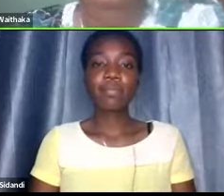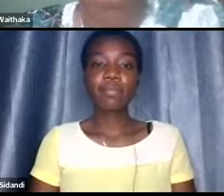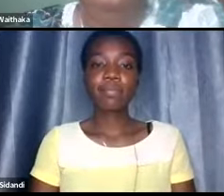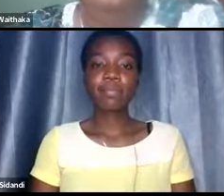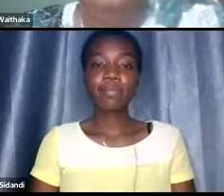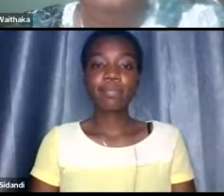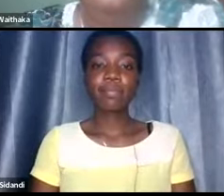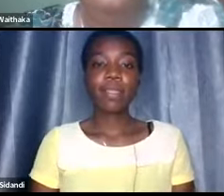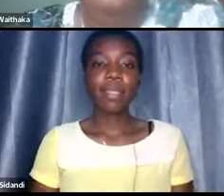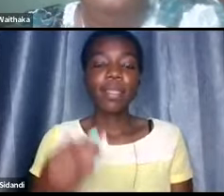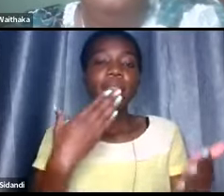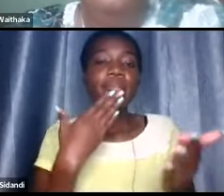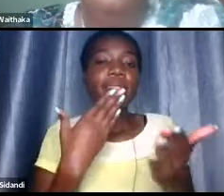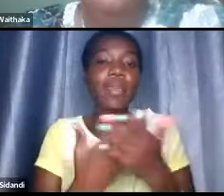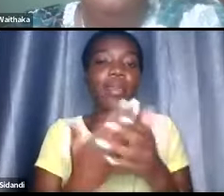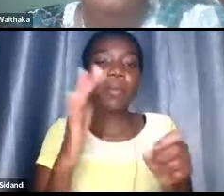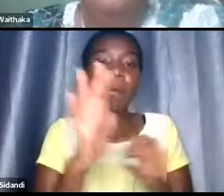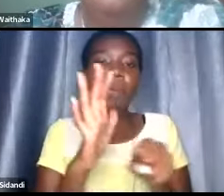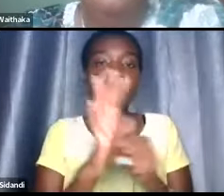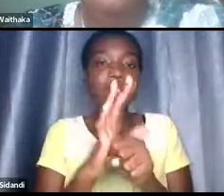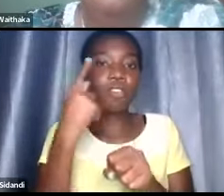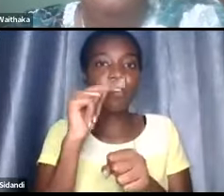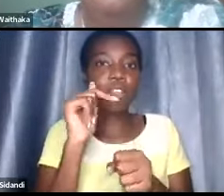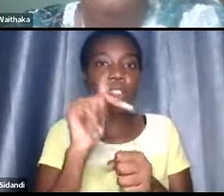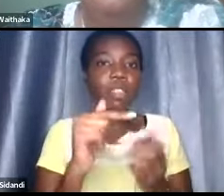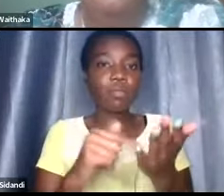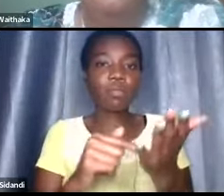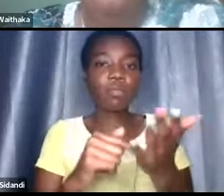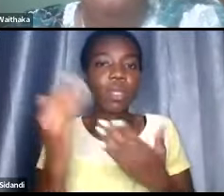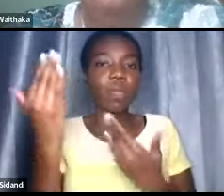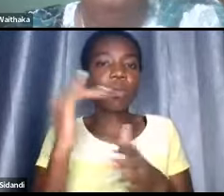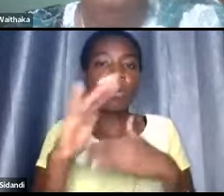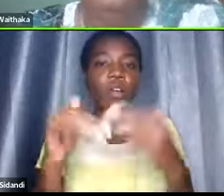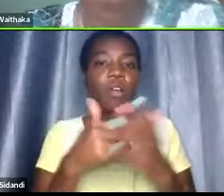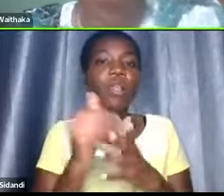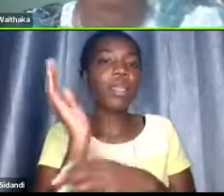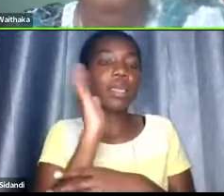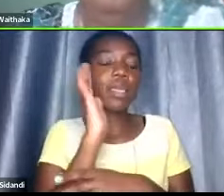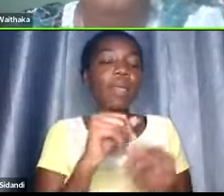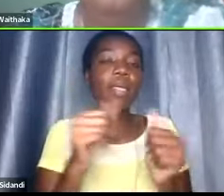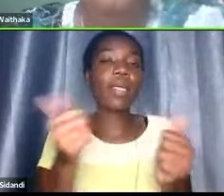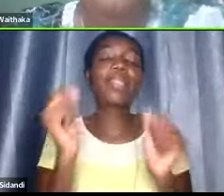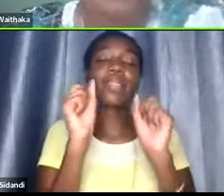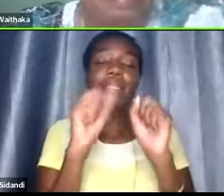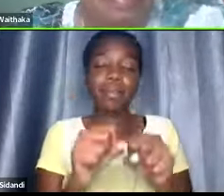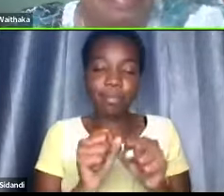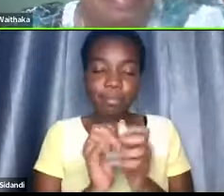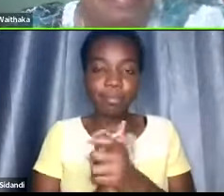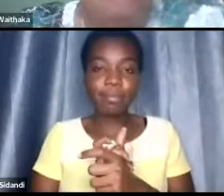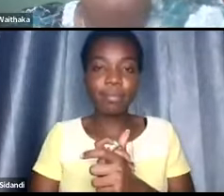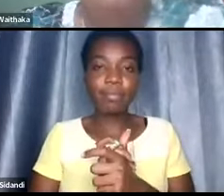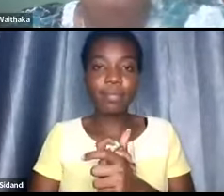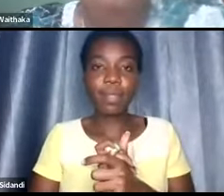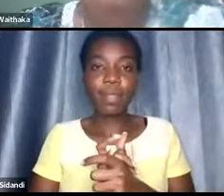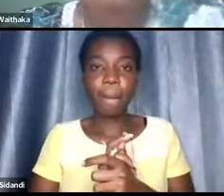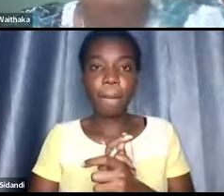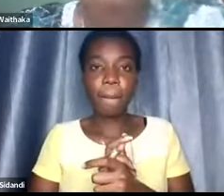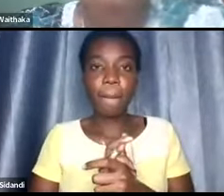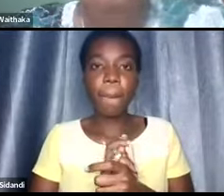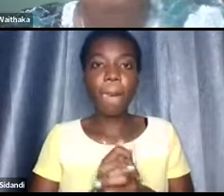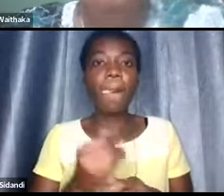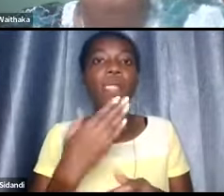Yeah, thank you so much for discussion. I hope you can hear me well. Yes, we can. So I want to